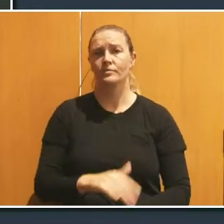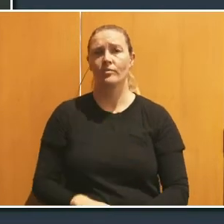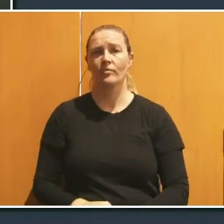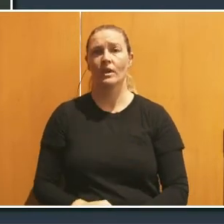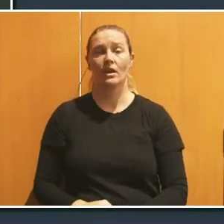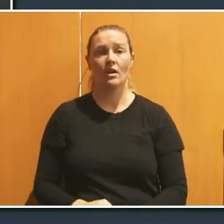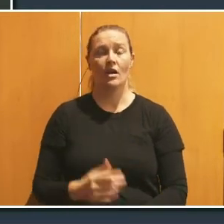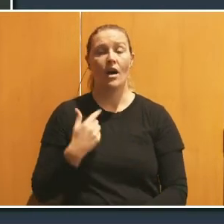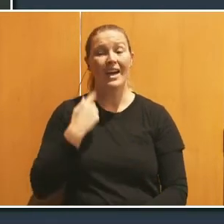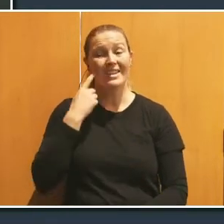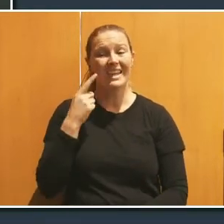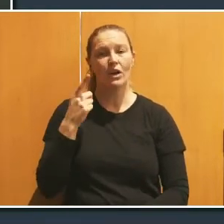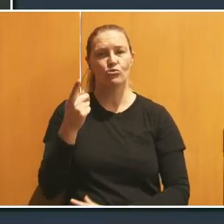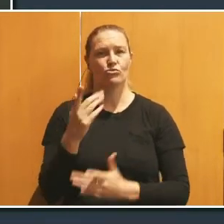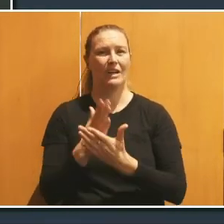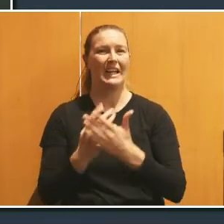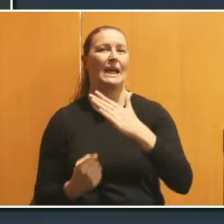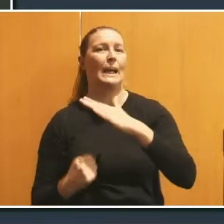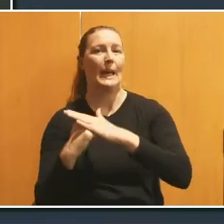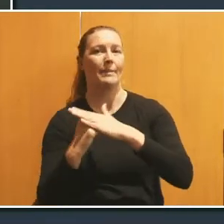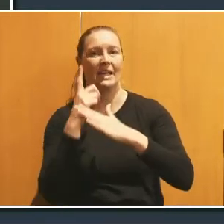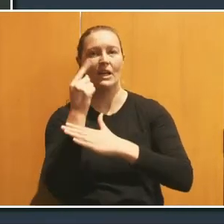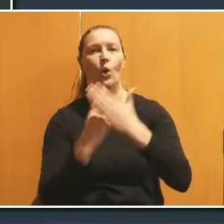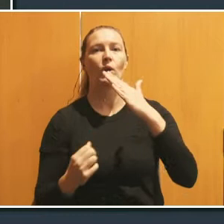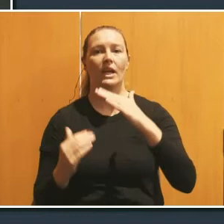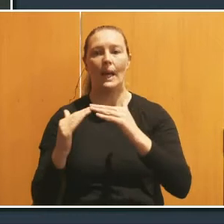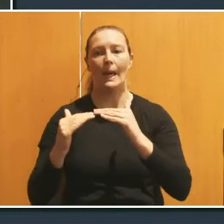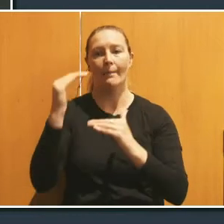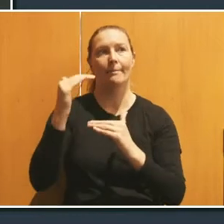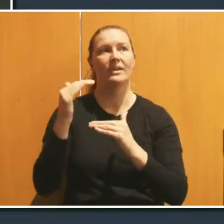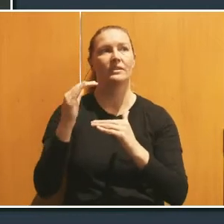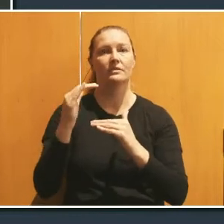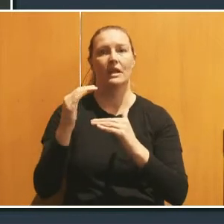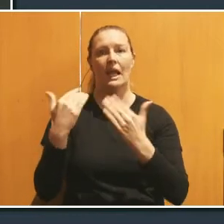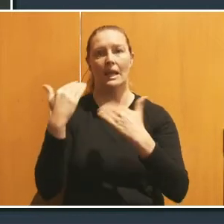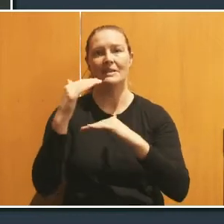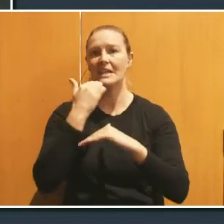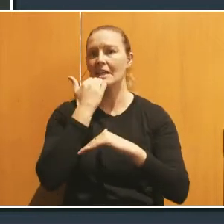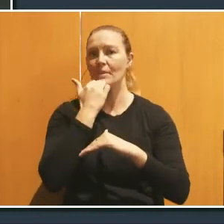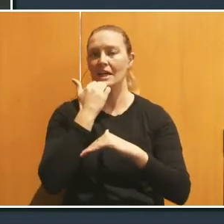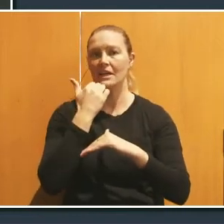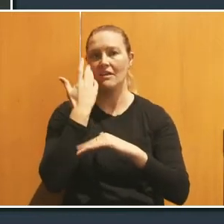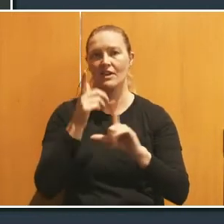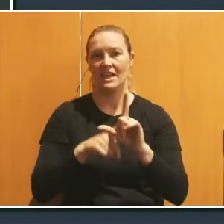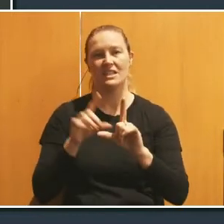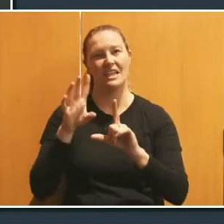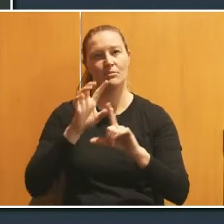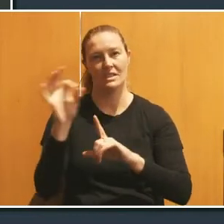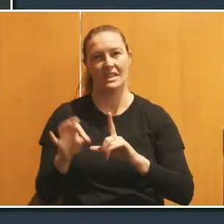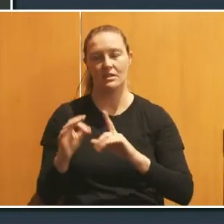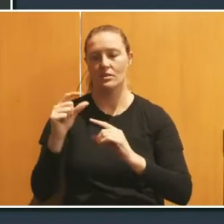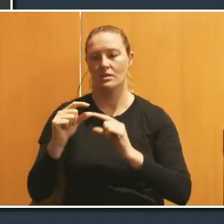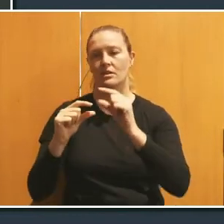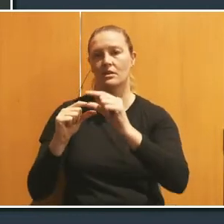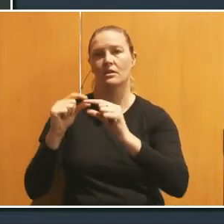just going to be the cap of, okay, it can only increase a certain amount every single year and just slowly going up